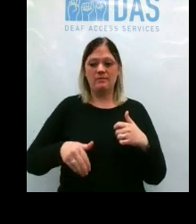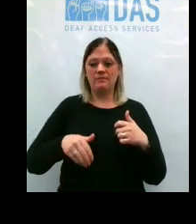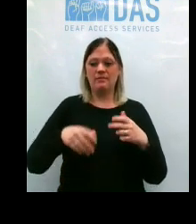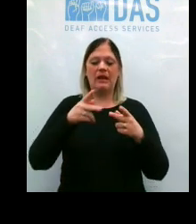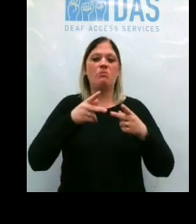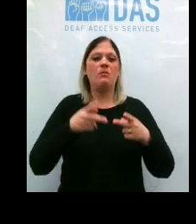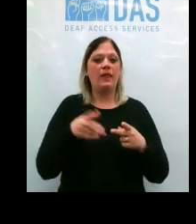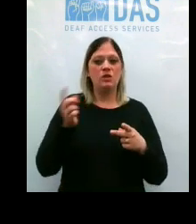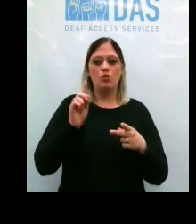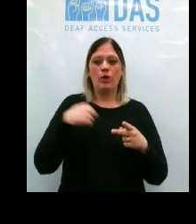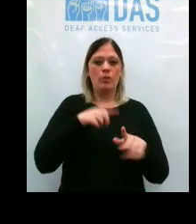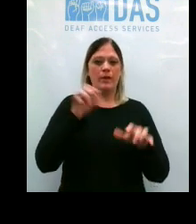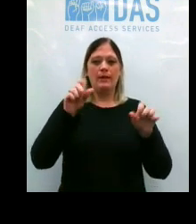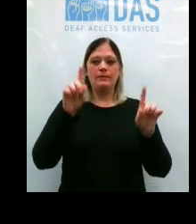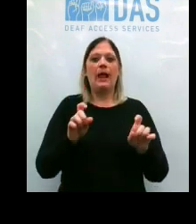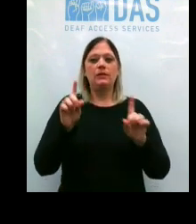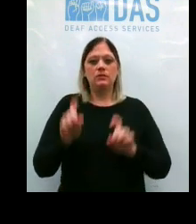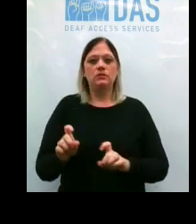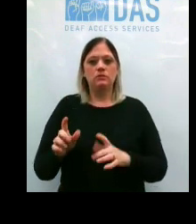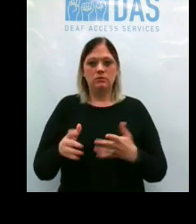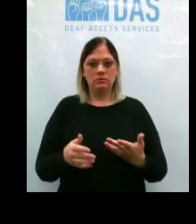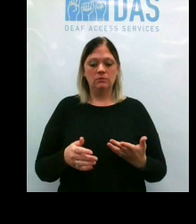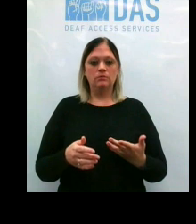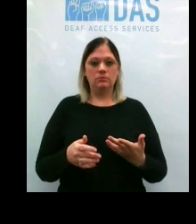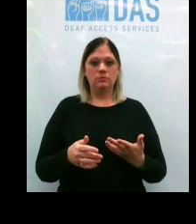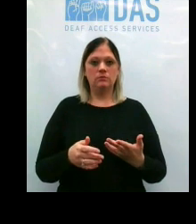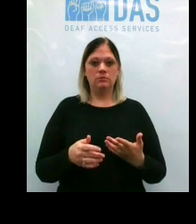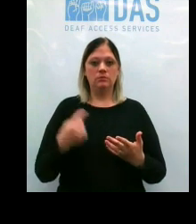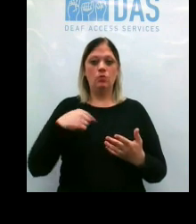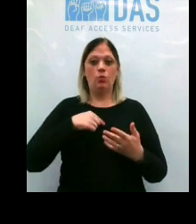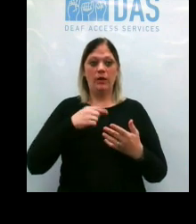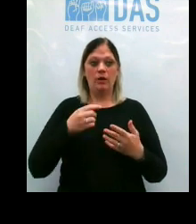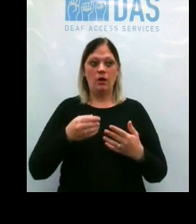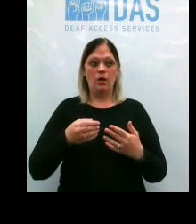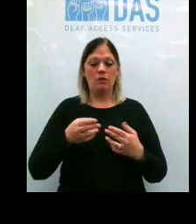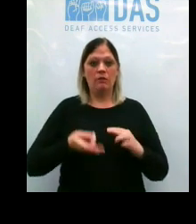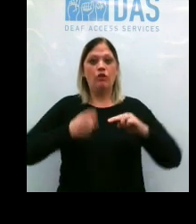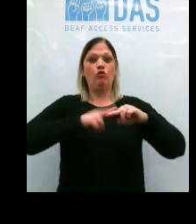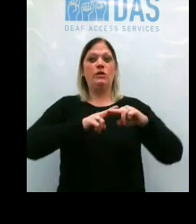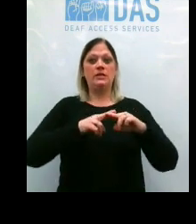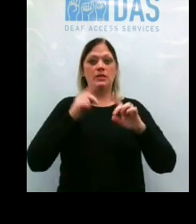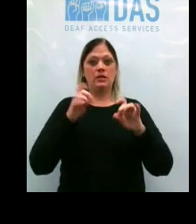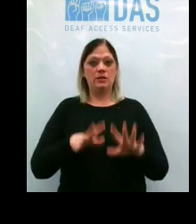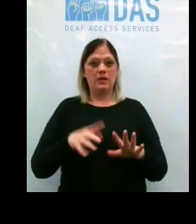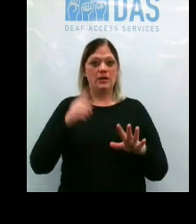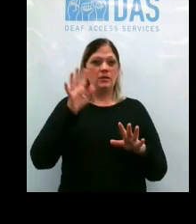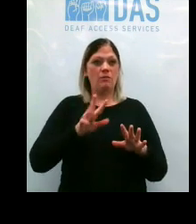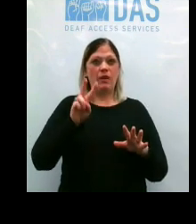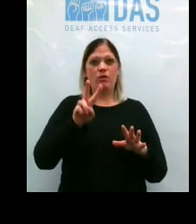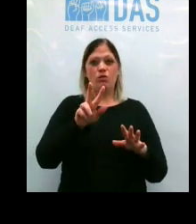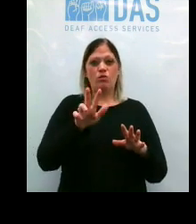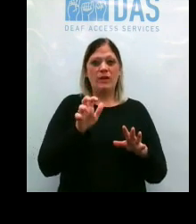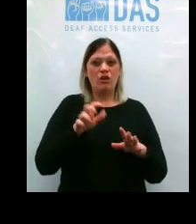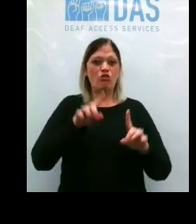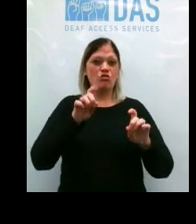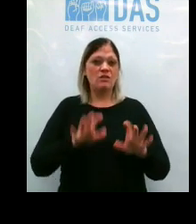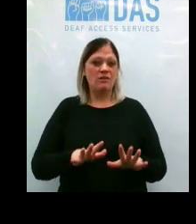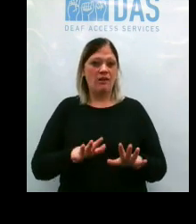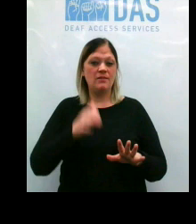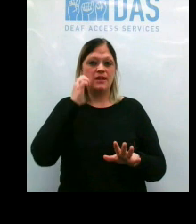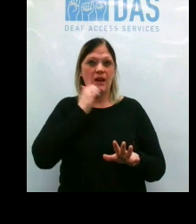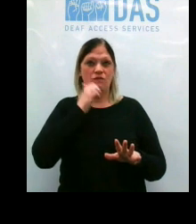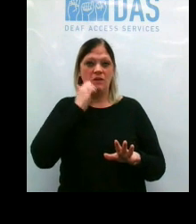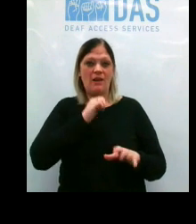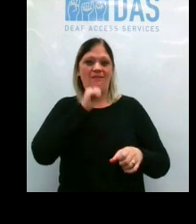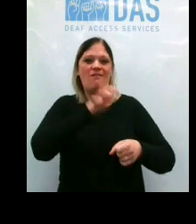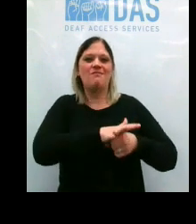testing. We are ramping up testing. We believe we're about 300 tests a day short of where we